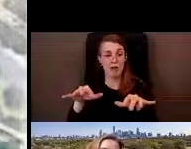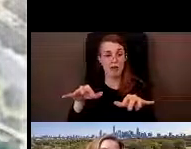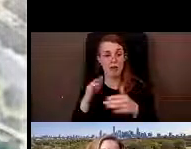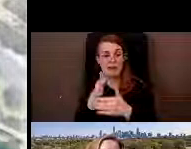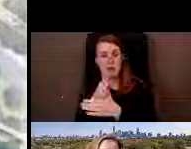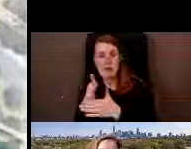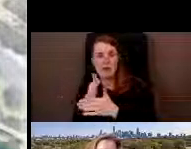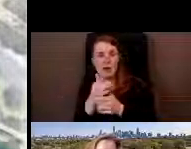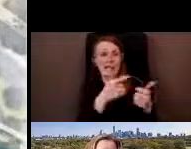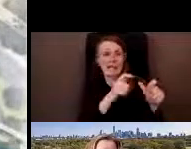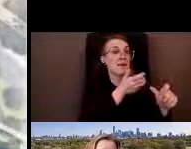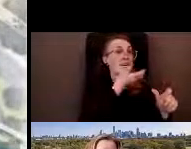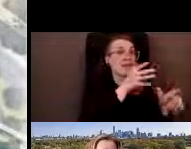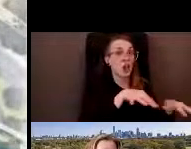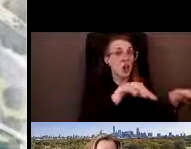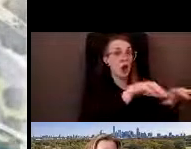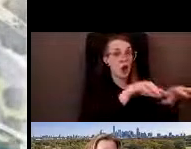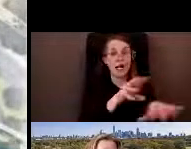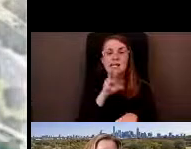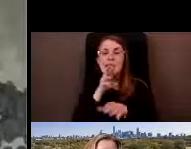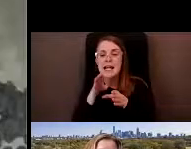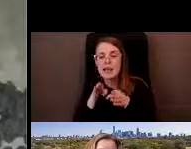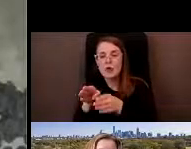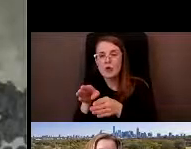Great Lawn and the creek.